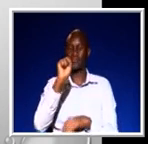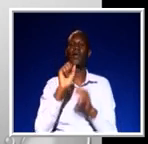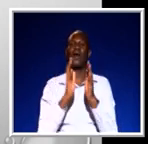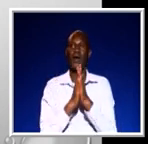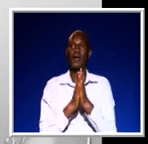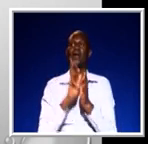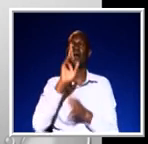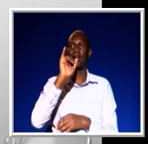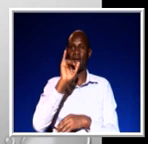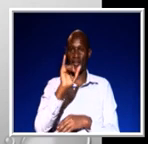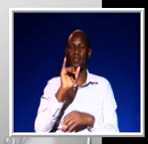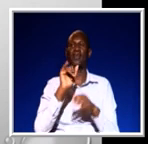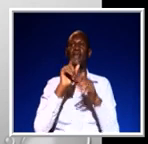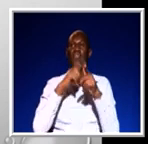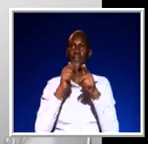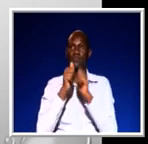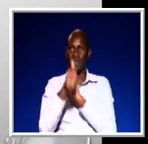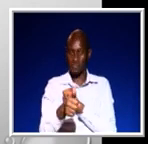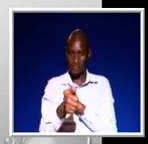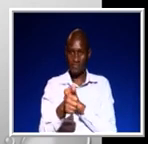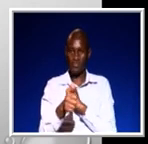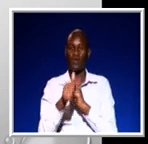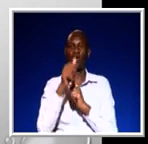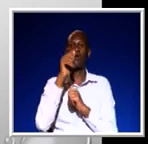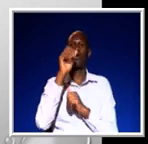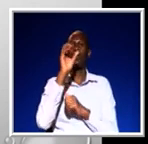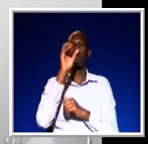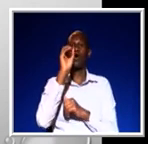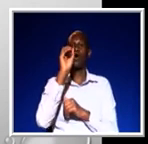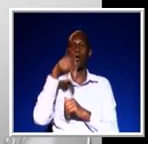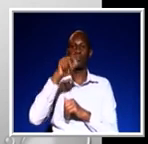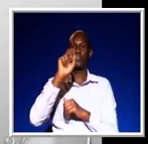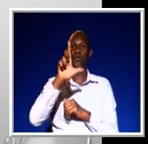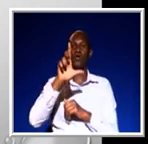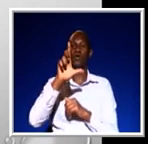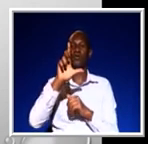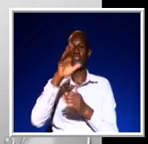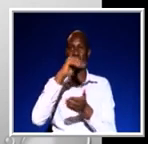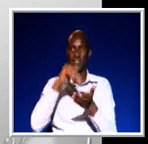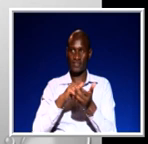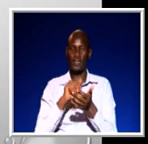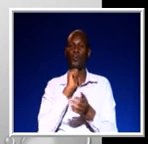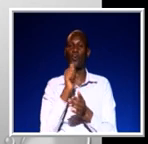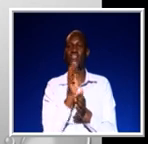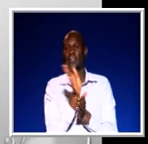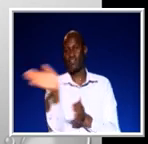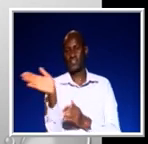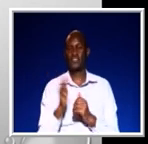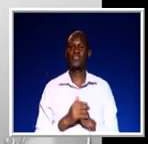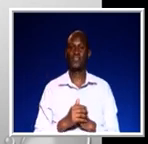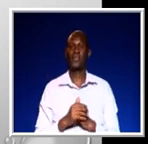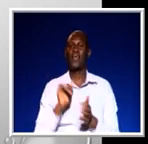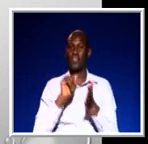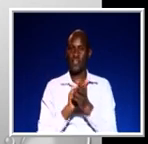and a ray that passes through the optical center is undeviated.